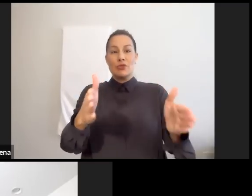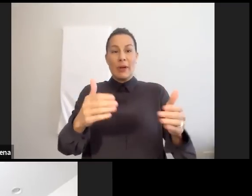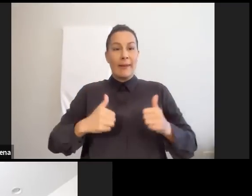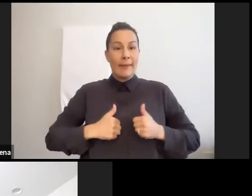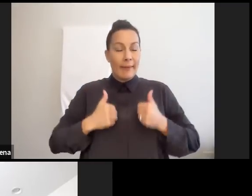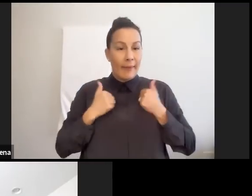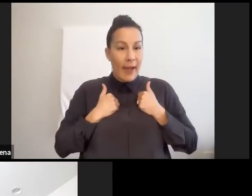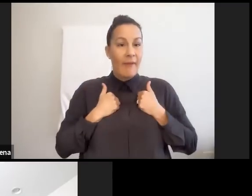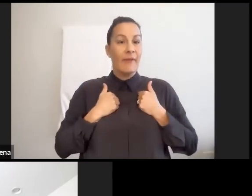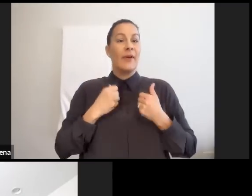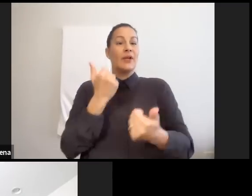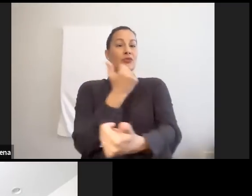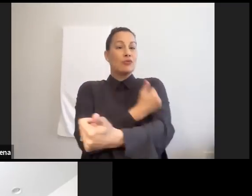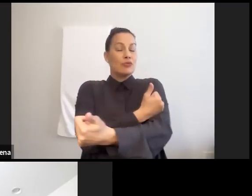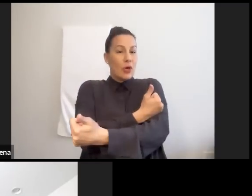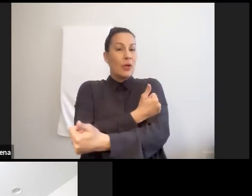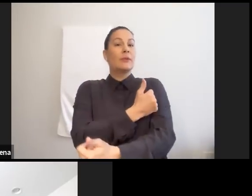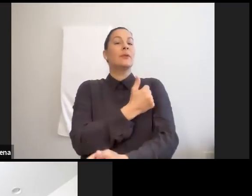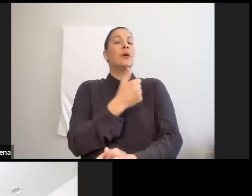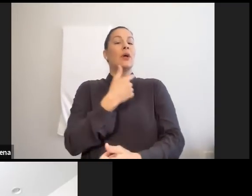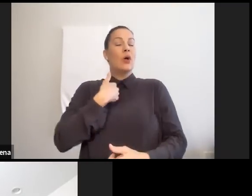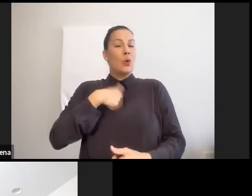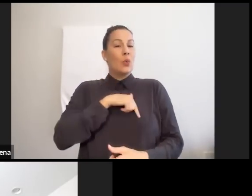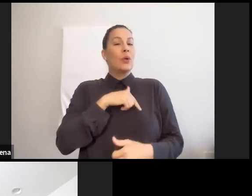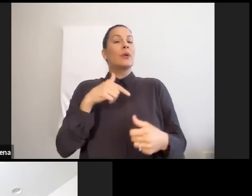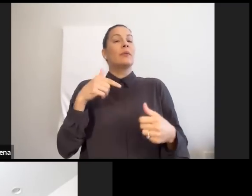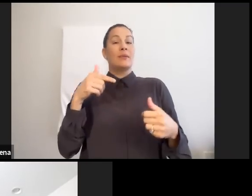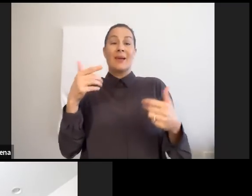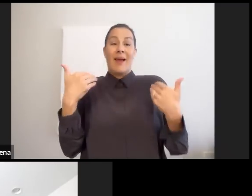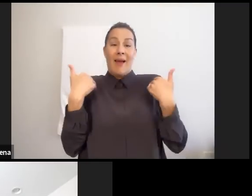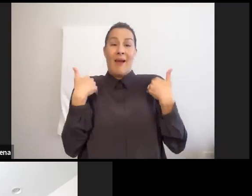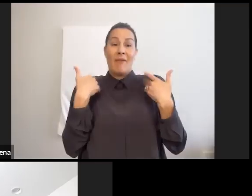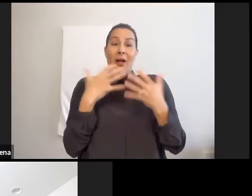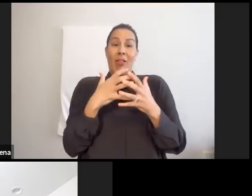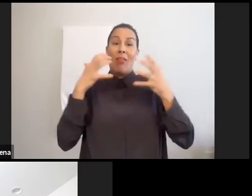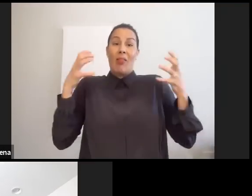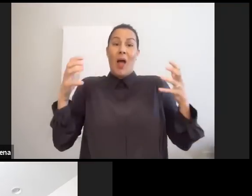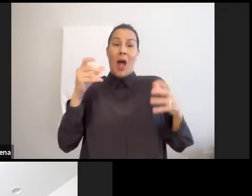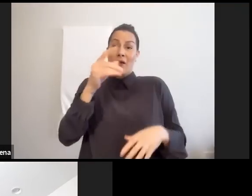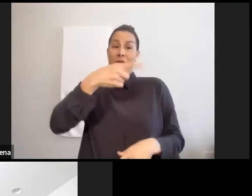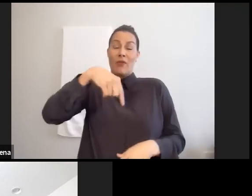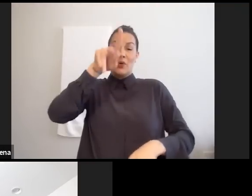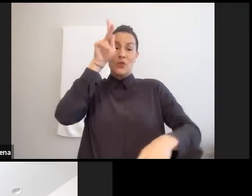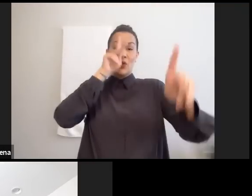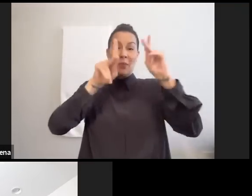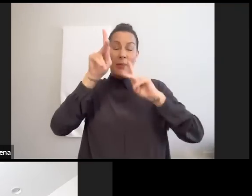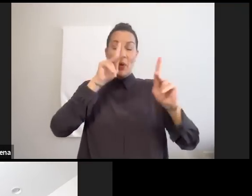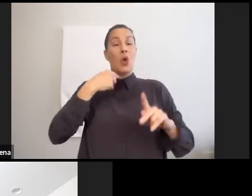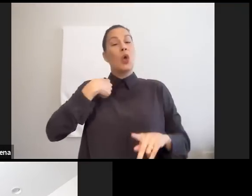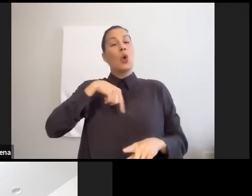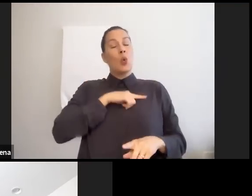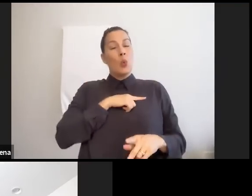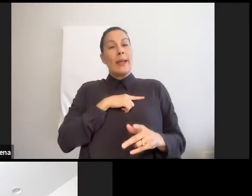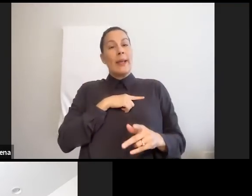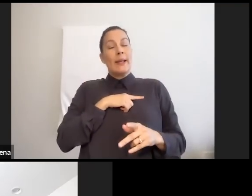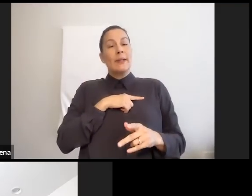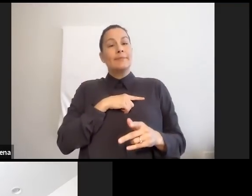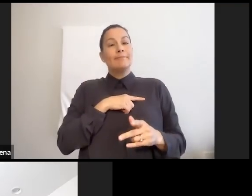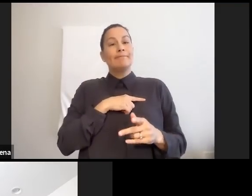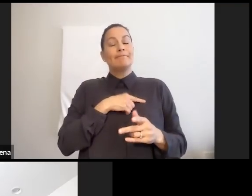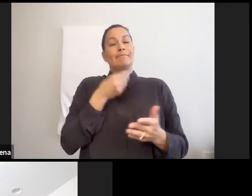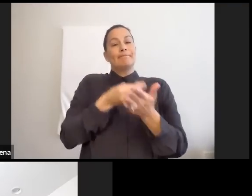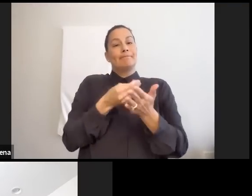you may not know, Philly has a huge population. And we were successful in raising money, but we still need more. It's like